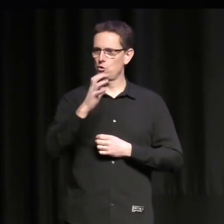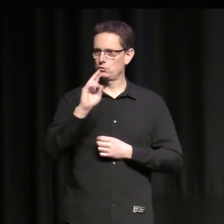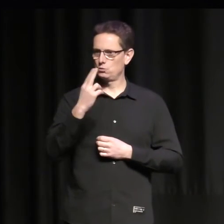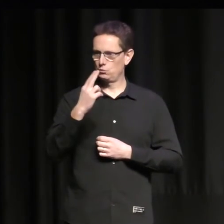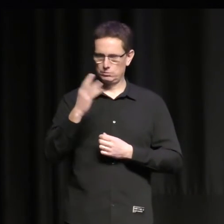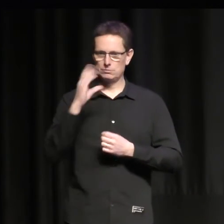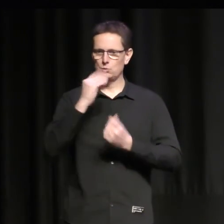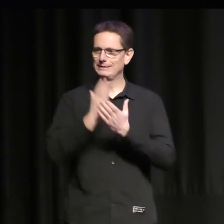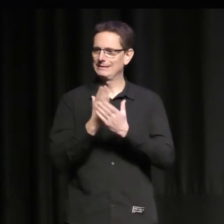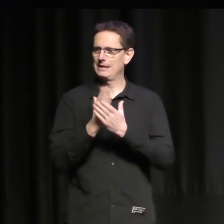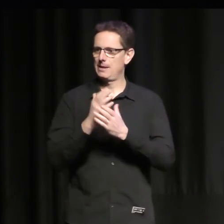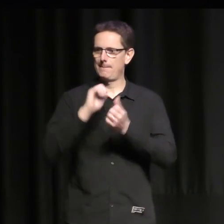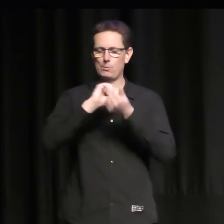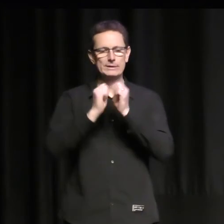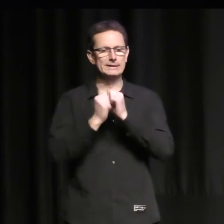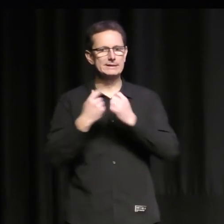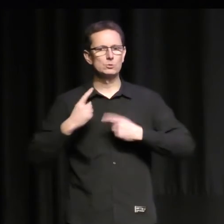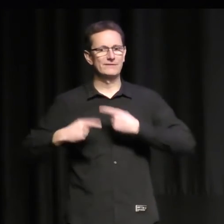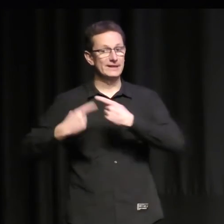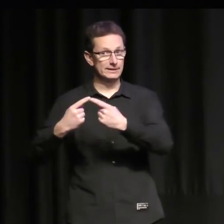developments.